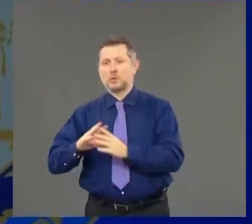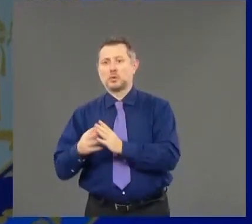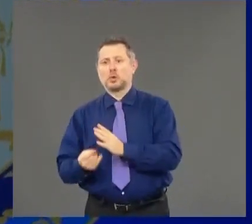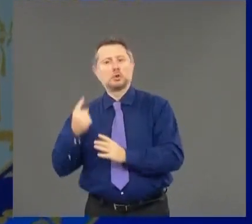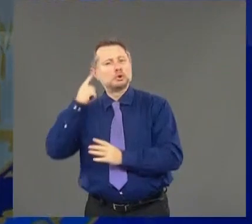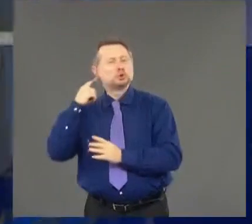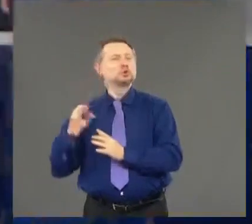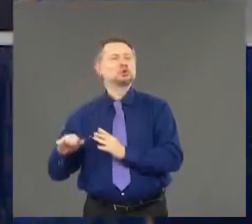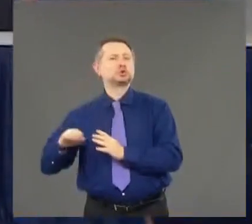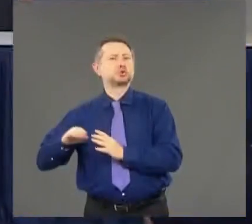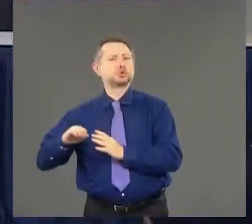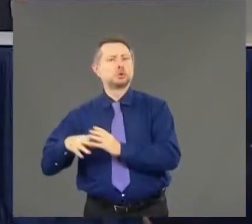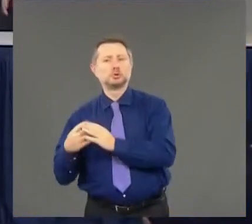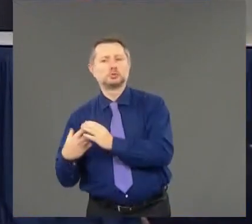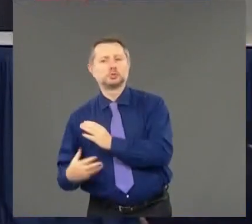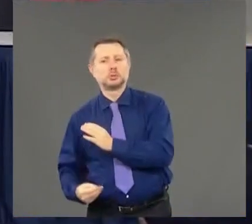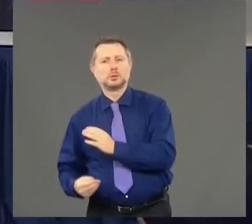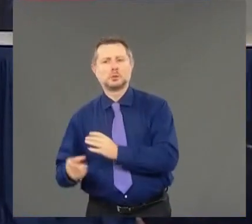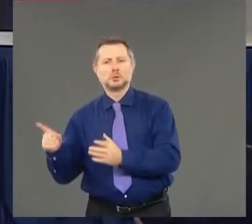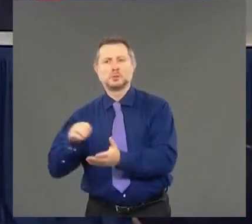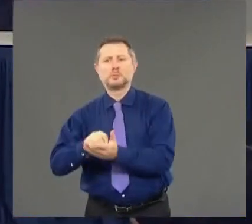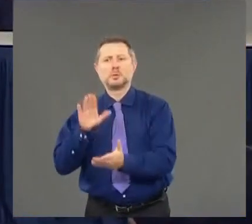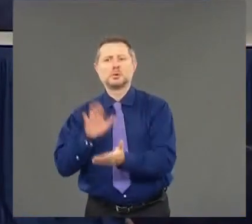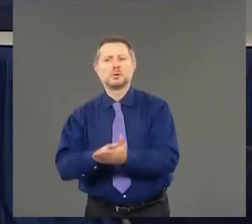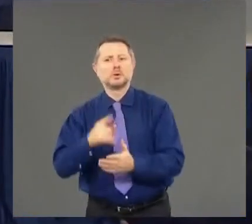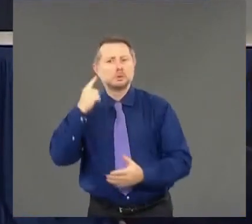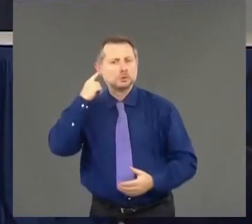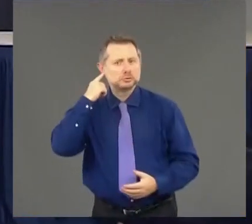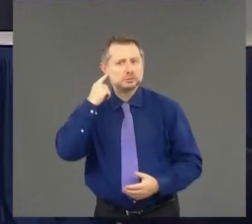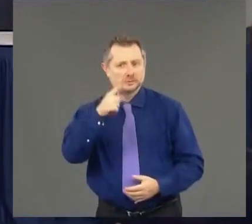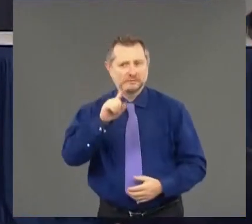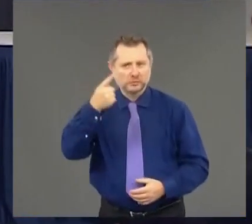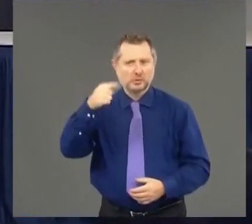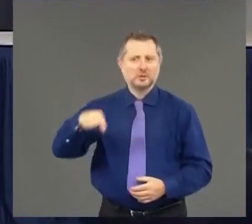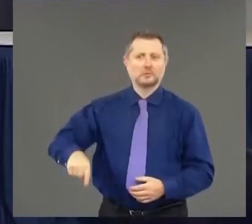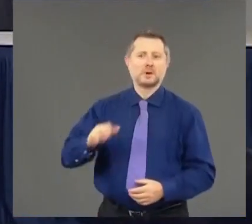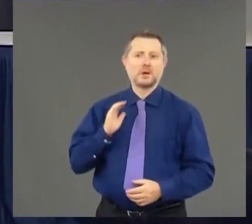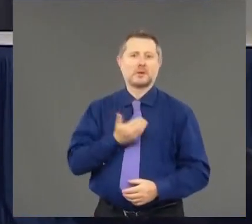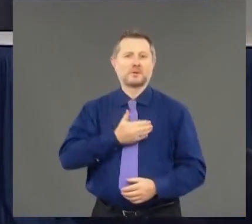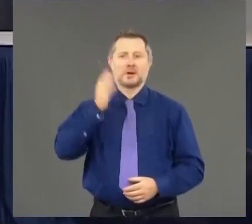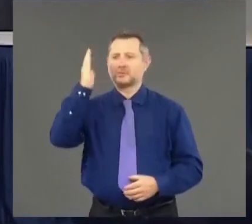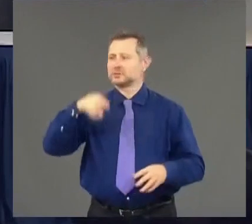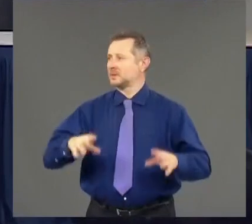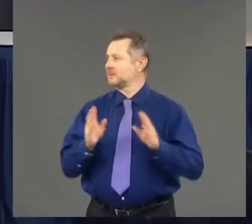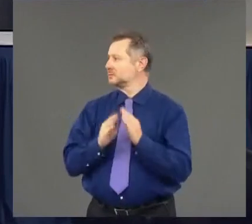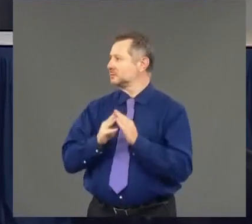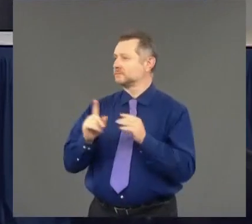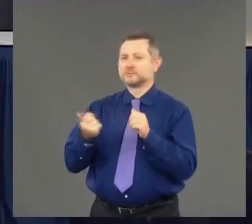note. You heard it here first. Thank you, guys. What's the status of reopening schools?